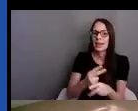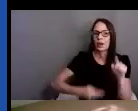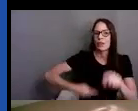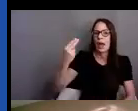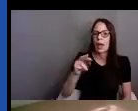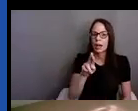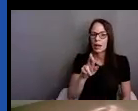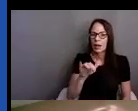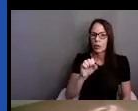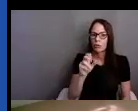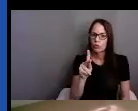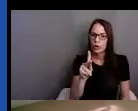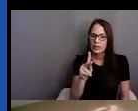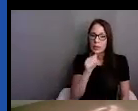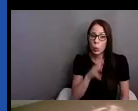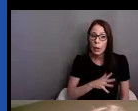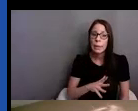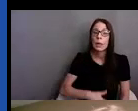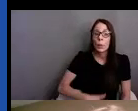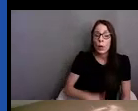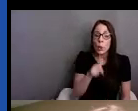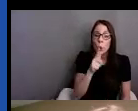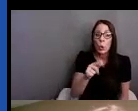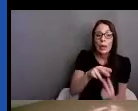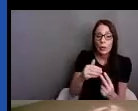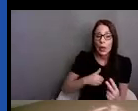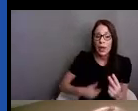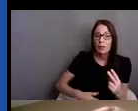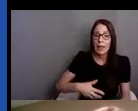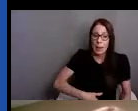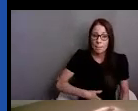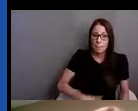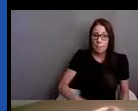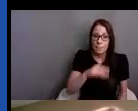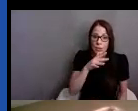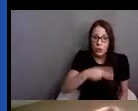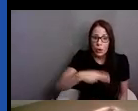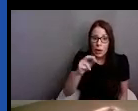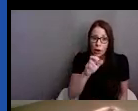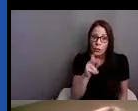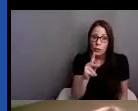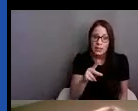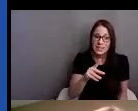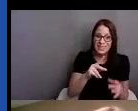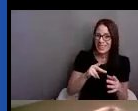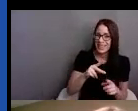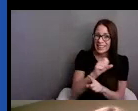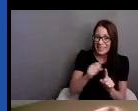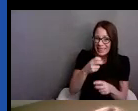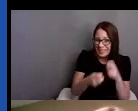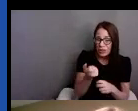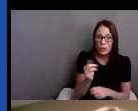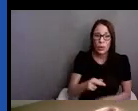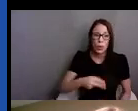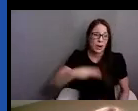So pregnant women who have either a maternal high-risk condition or a high-risk condition with the baby or the pregnancy in general.